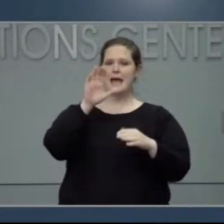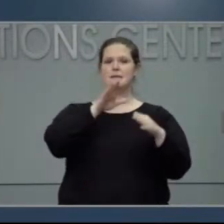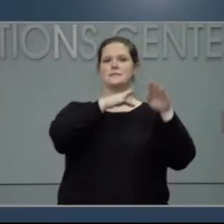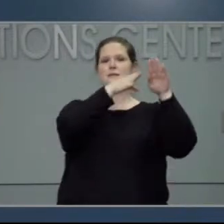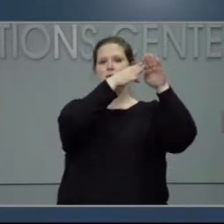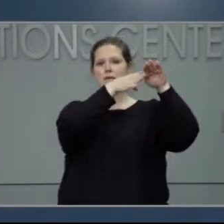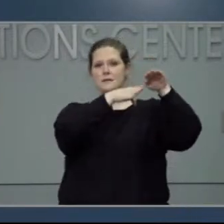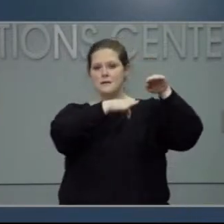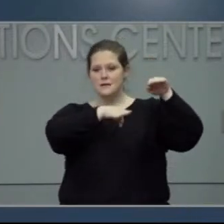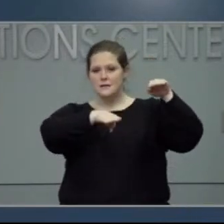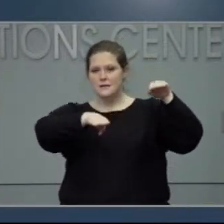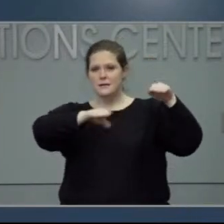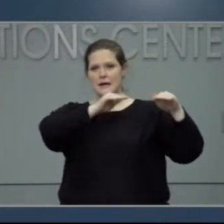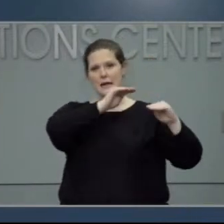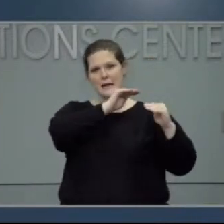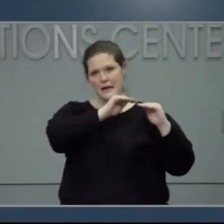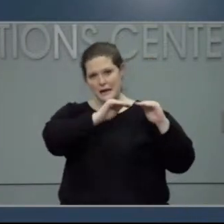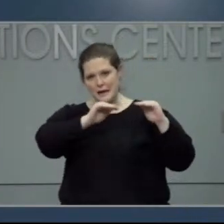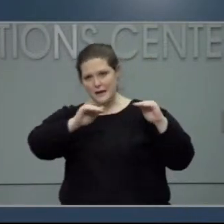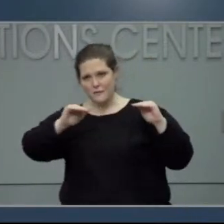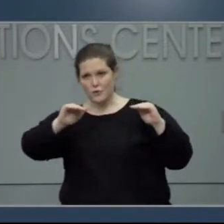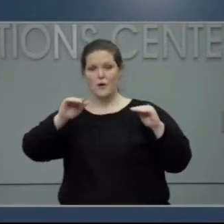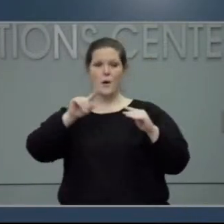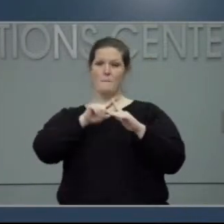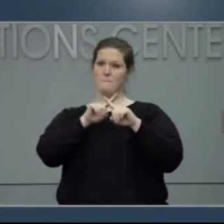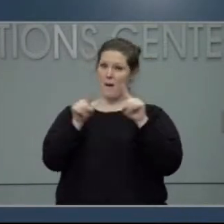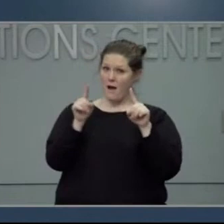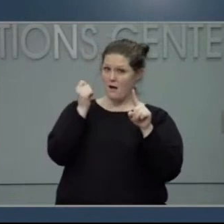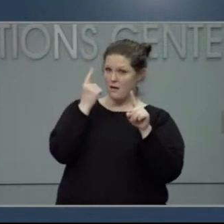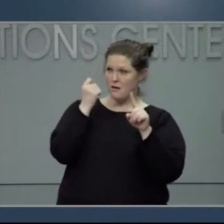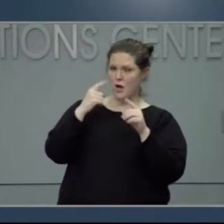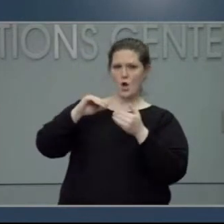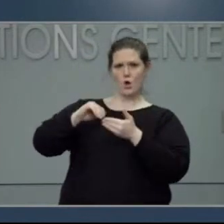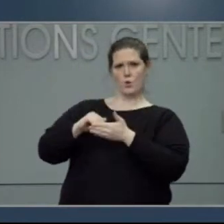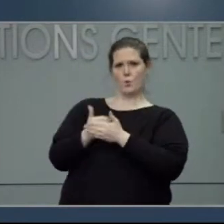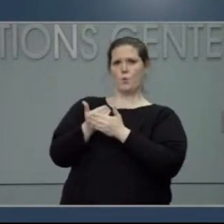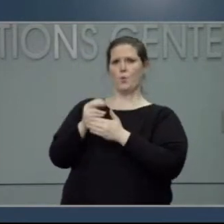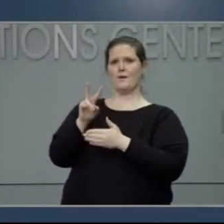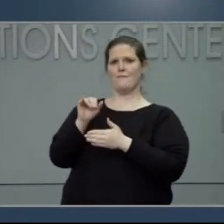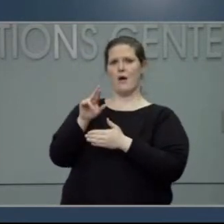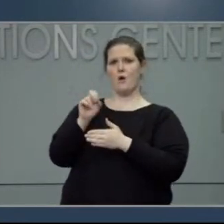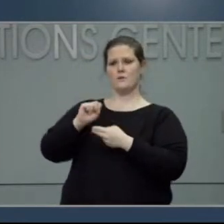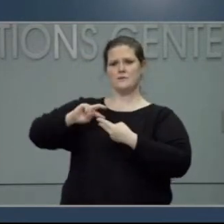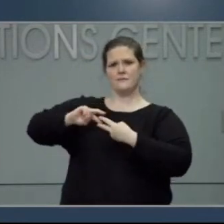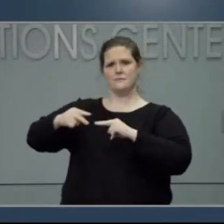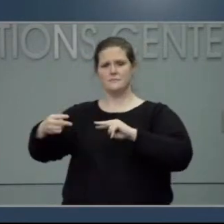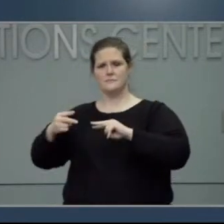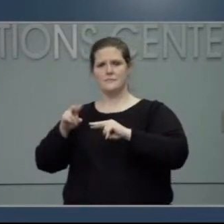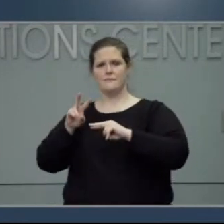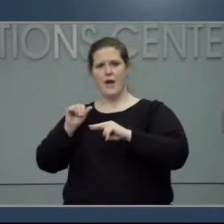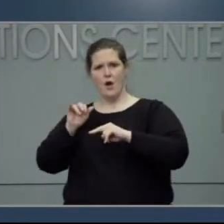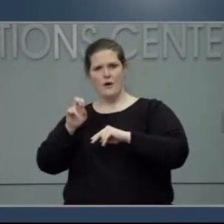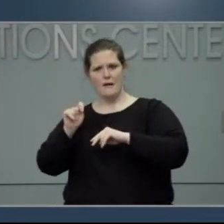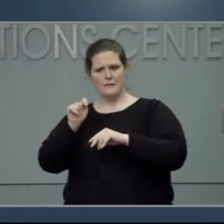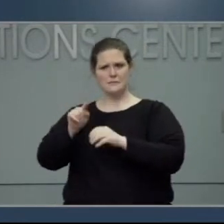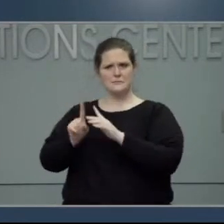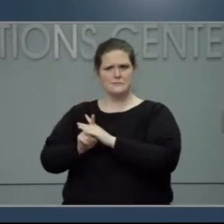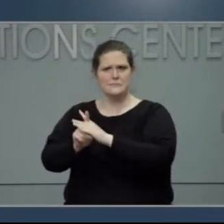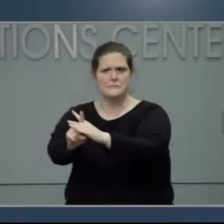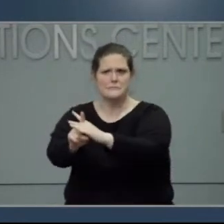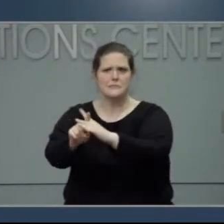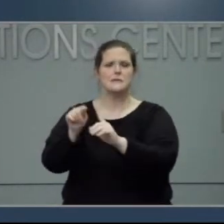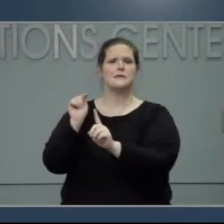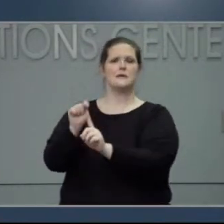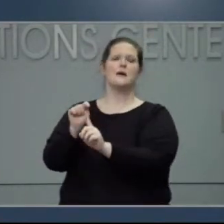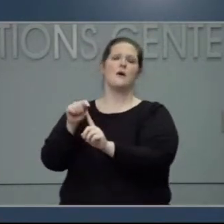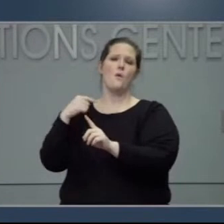new COVID variants in the state, we do need to keep our guard up, and cases get a yellow line. North Carolina's trajectory in percent of tests